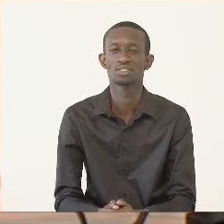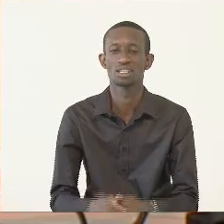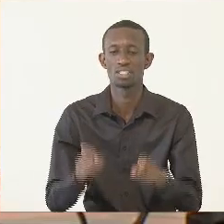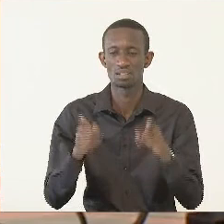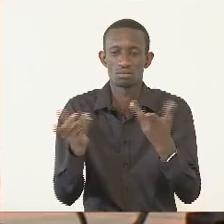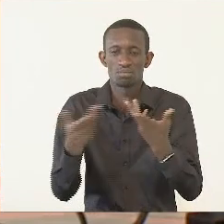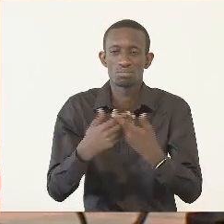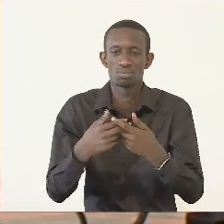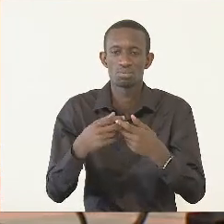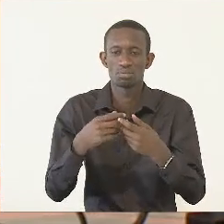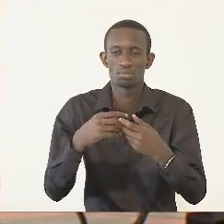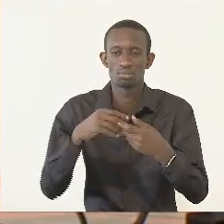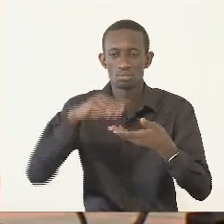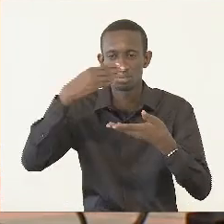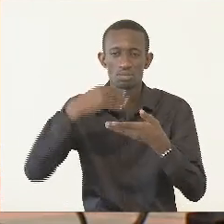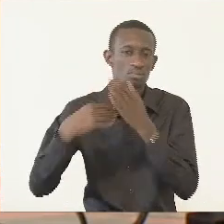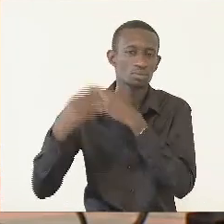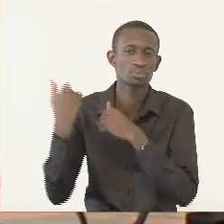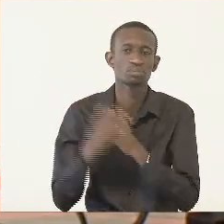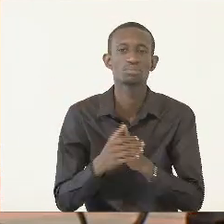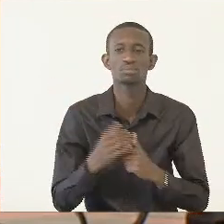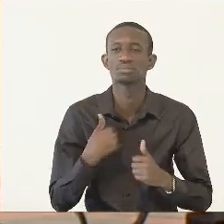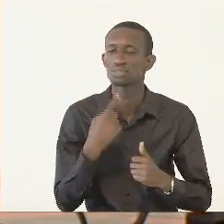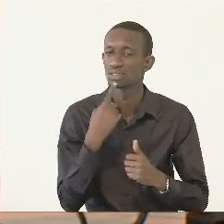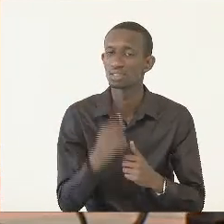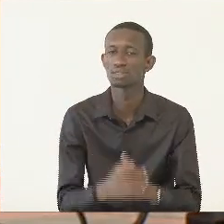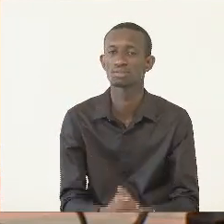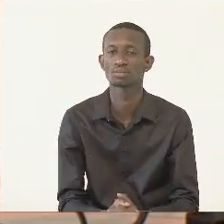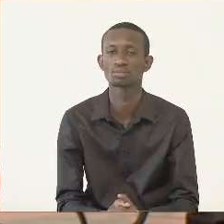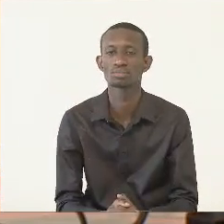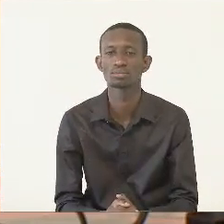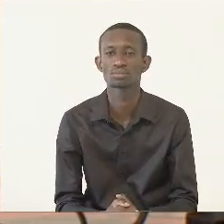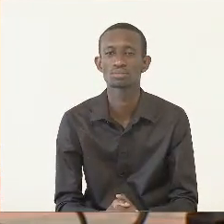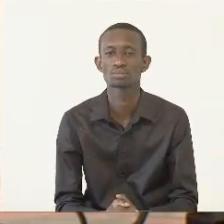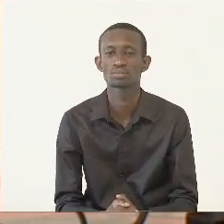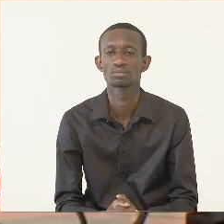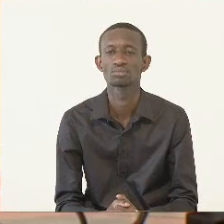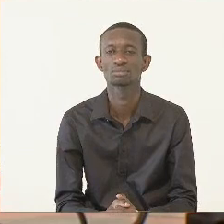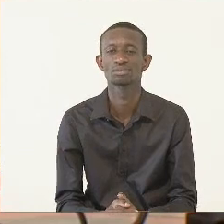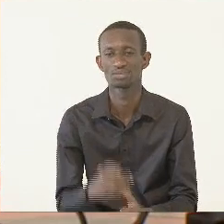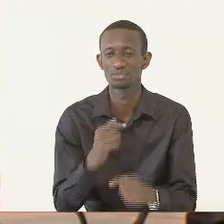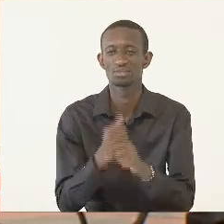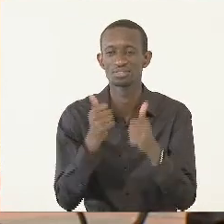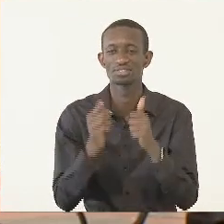lesson. And I would say that, yeah, we are good to